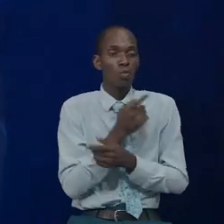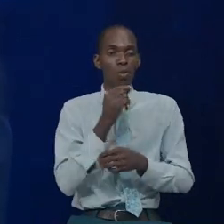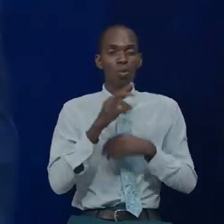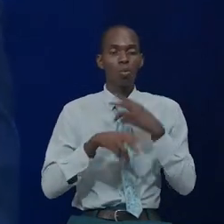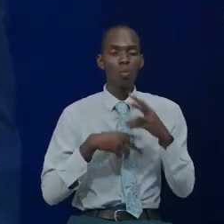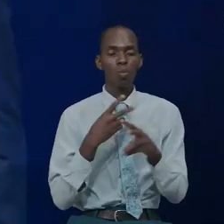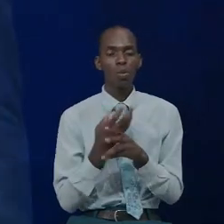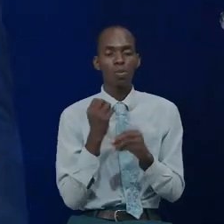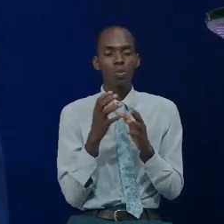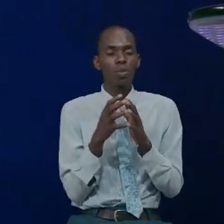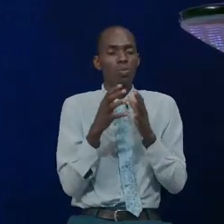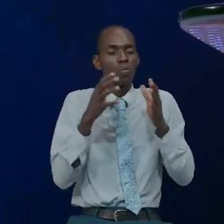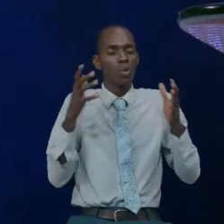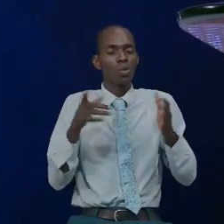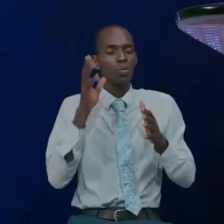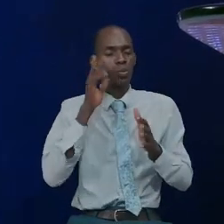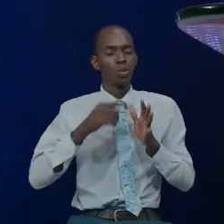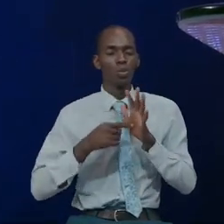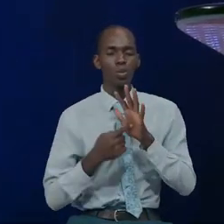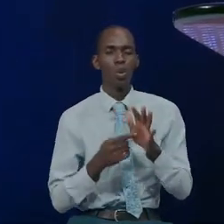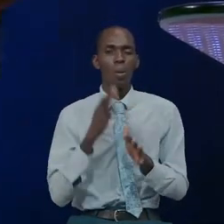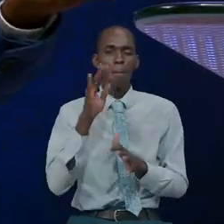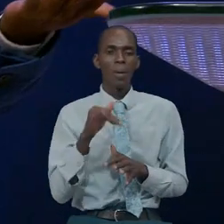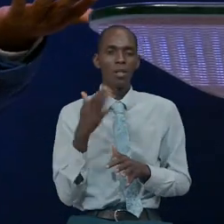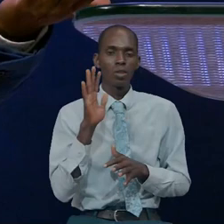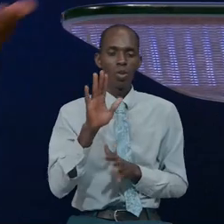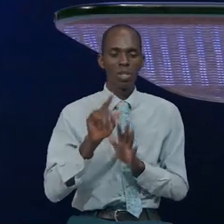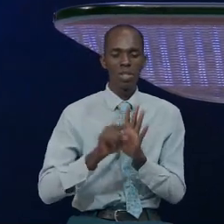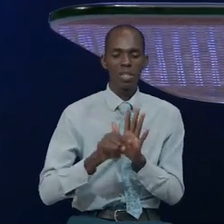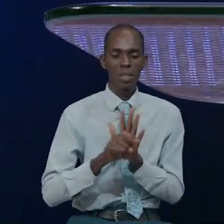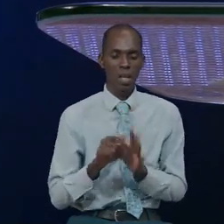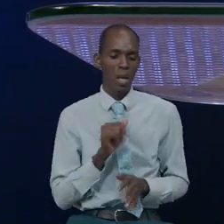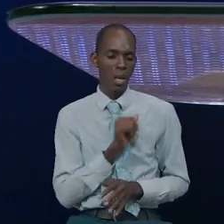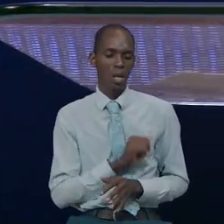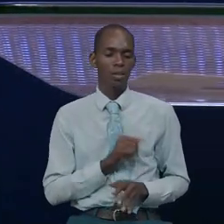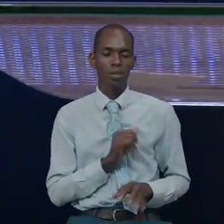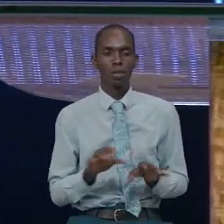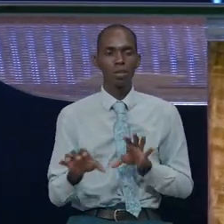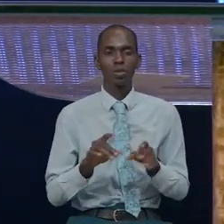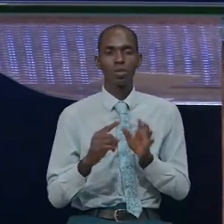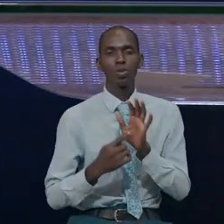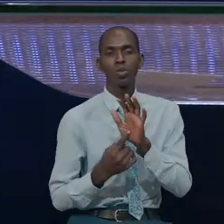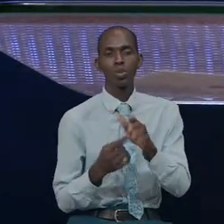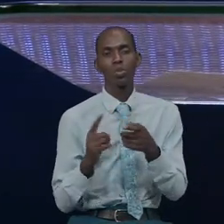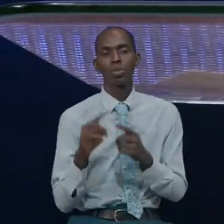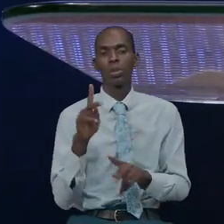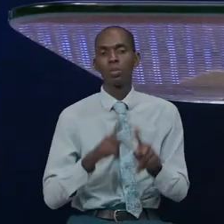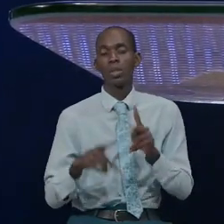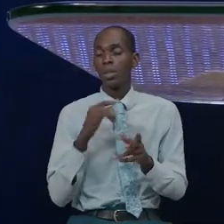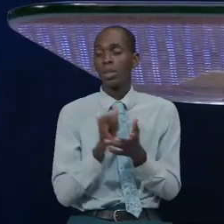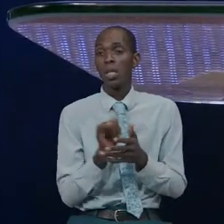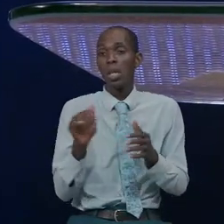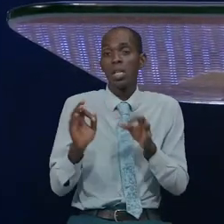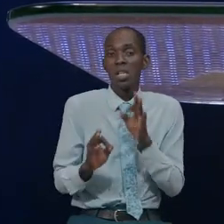your negative action to the people of God. It says, if any man any woman, of course.